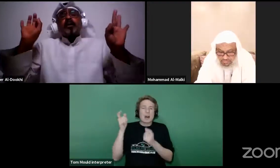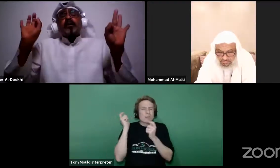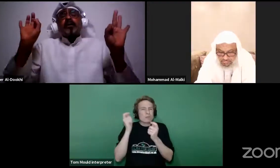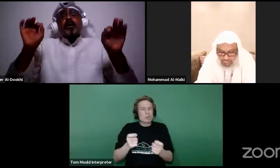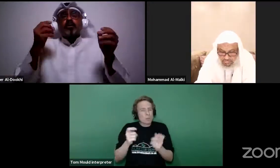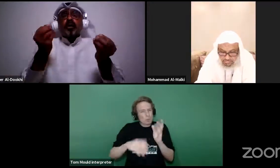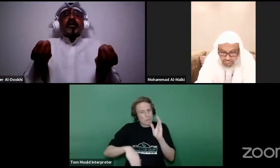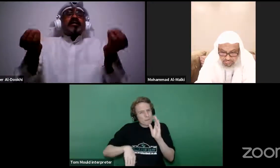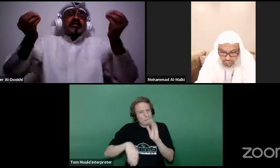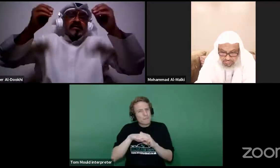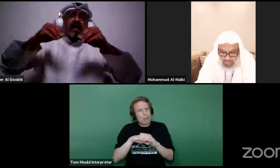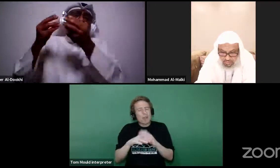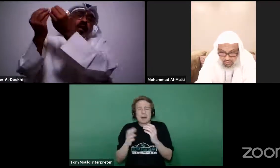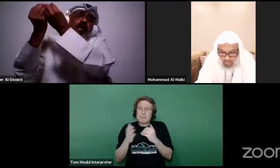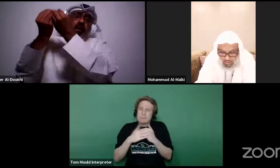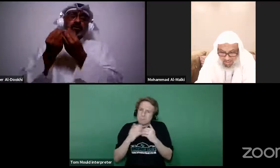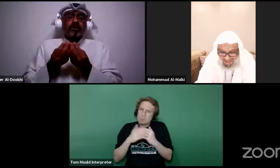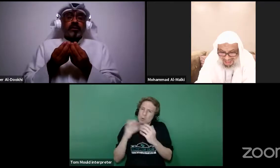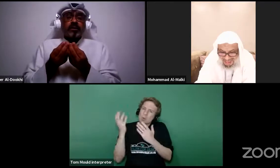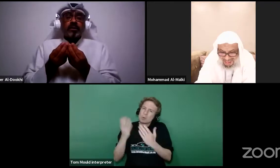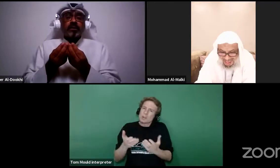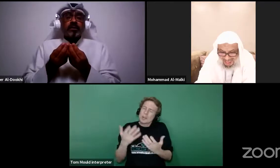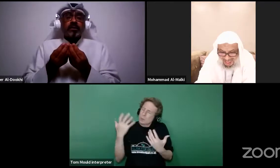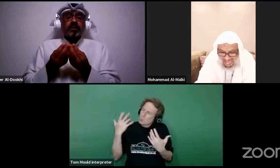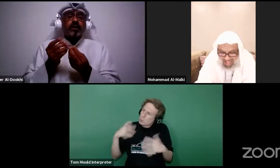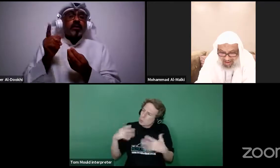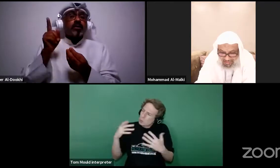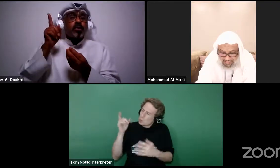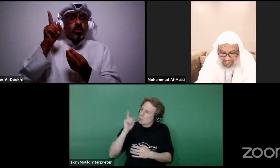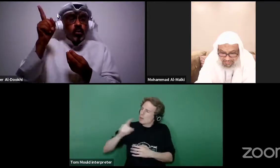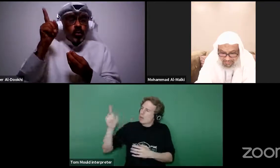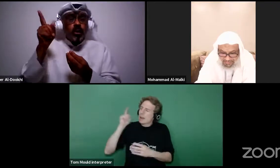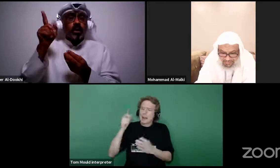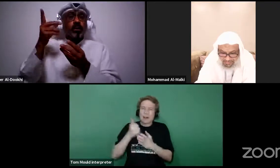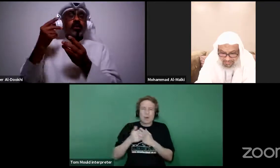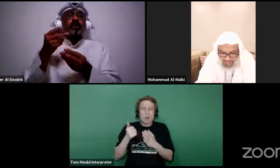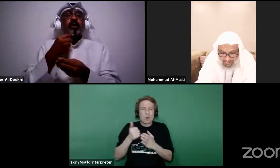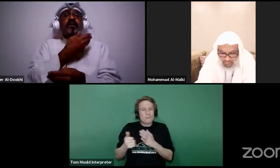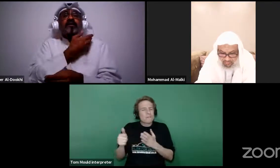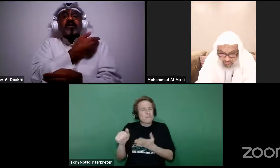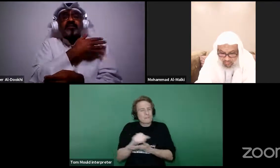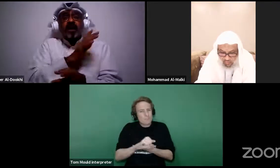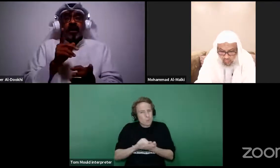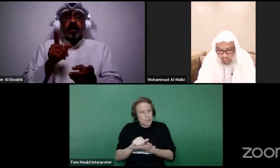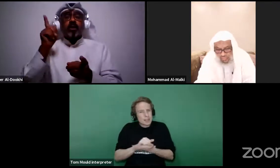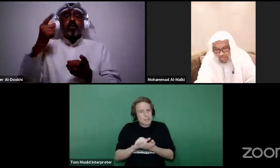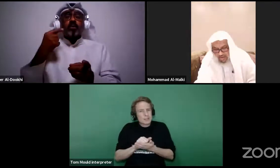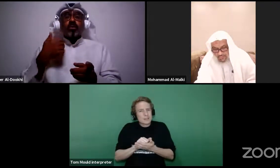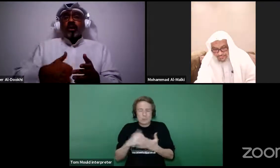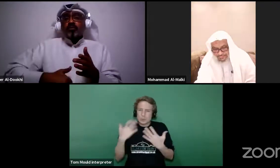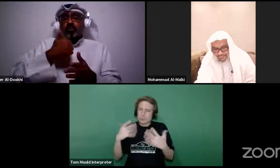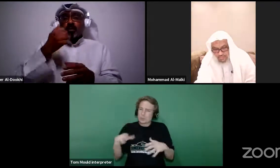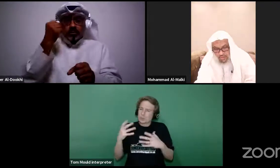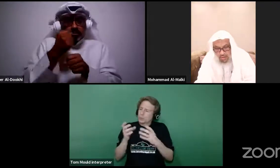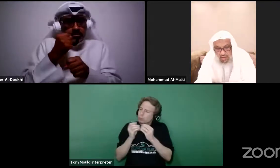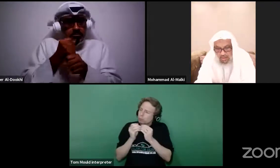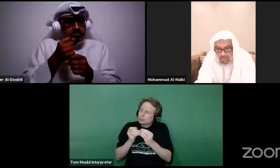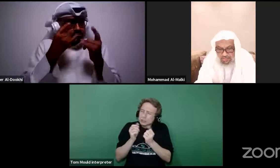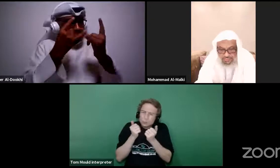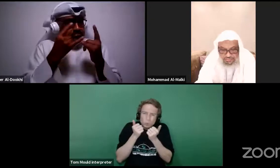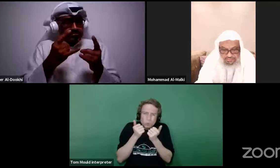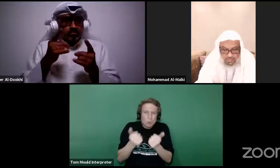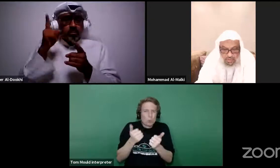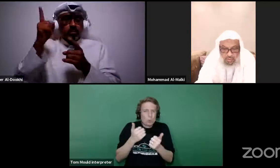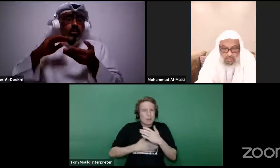more out of his grace. Verily he is oft forgiving, most ready to appreciate good deeds and to